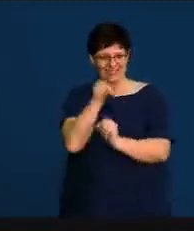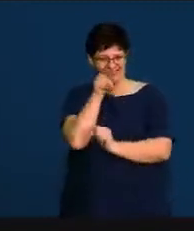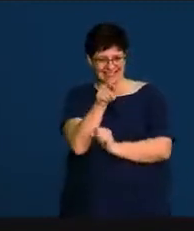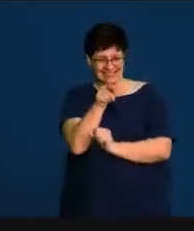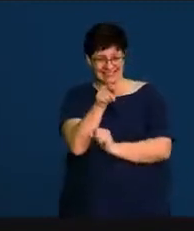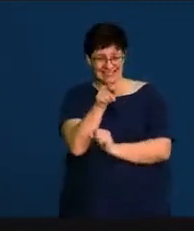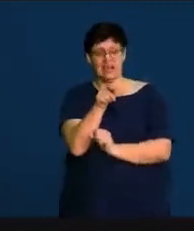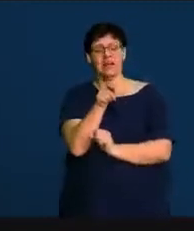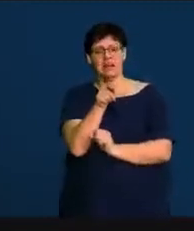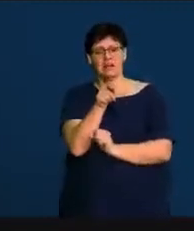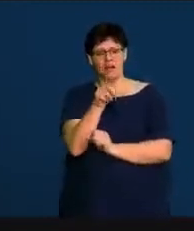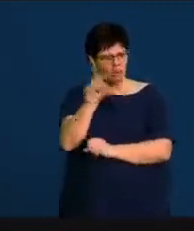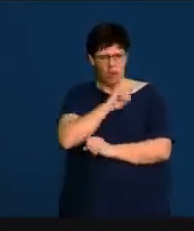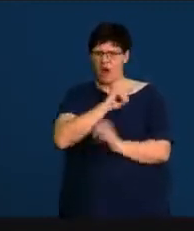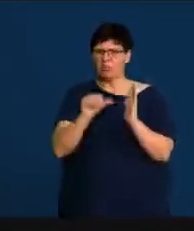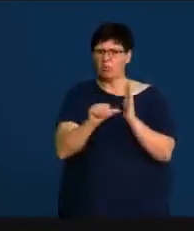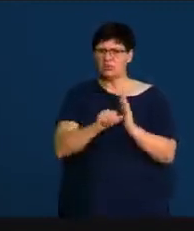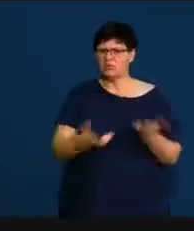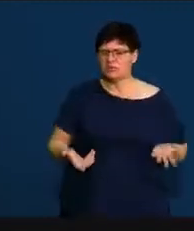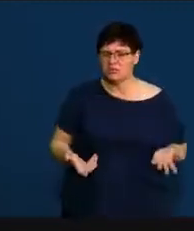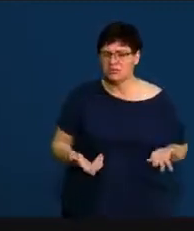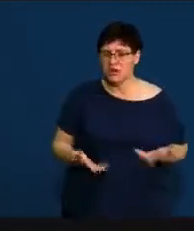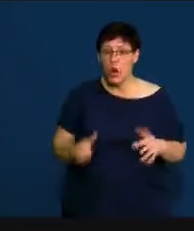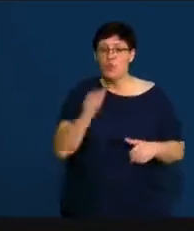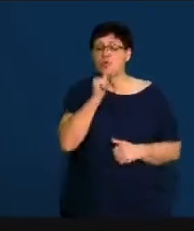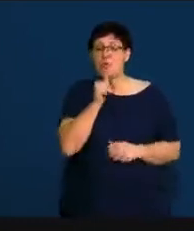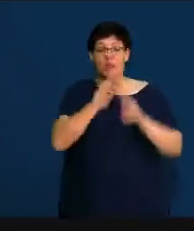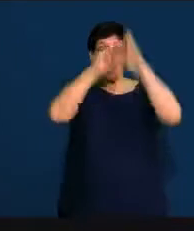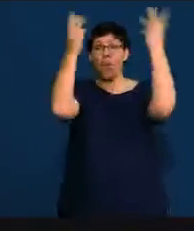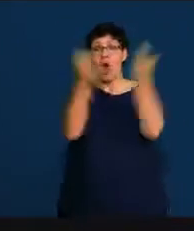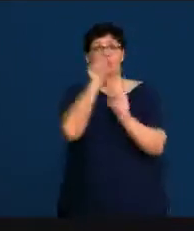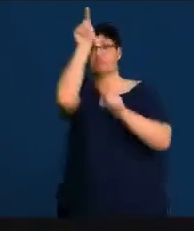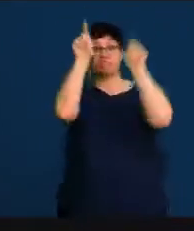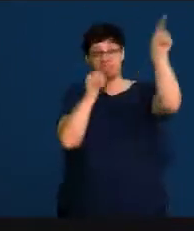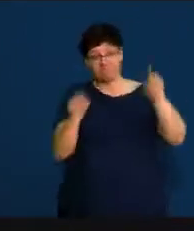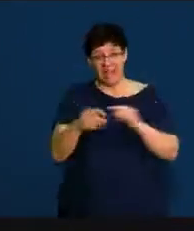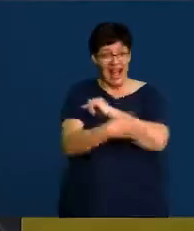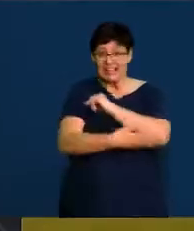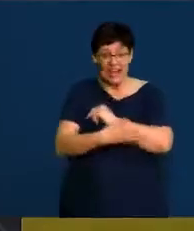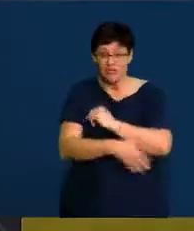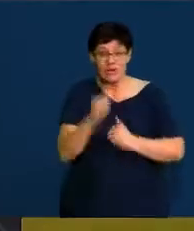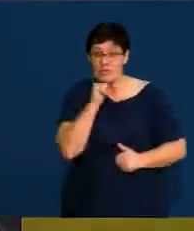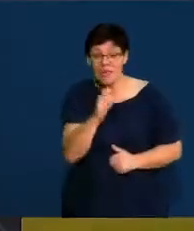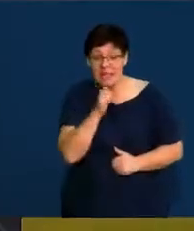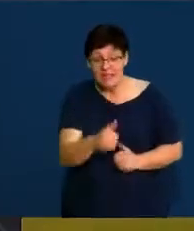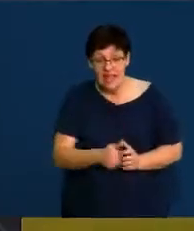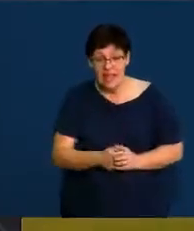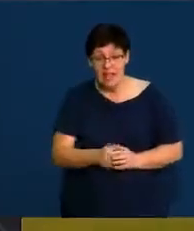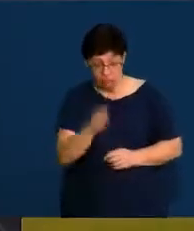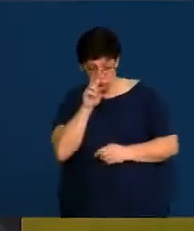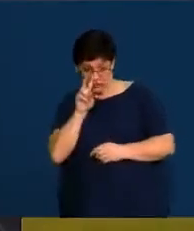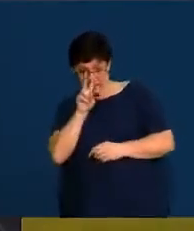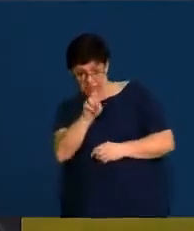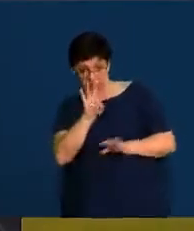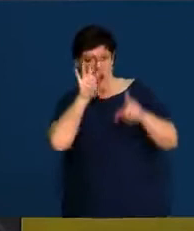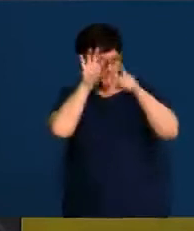symbol. And why is it important? Because no matter where you are in the world, whichever country you exist in, this